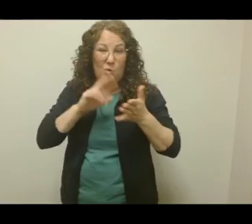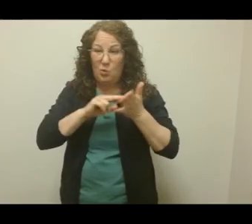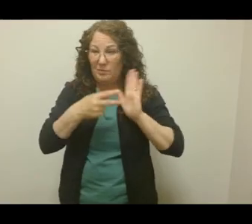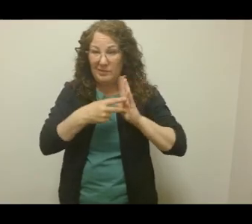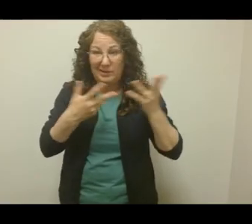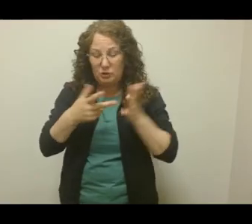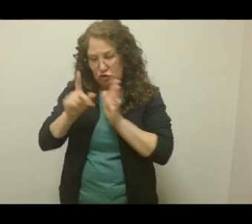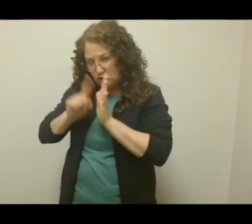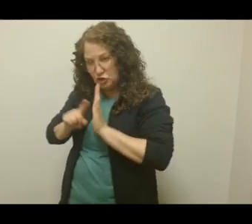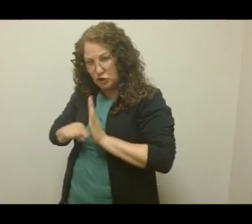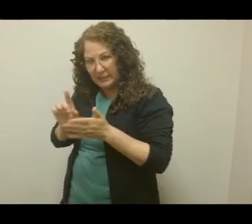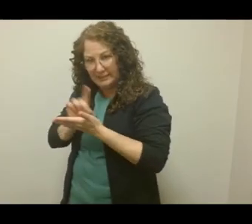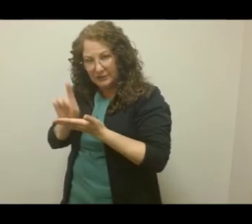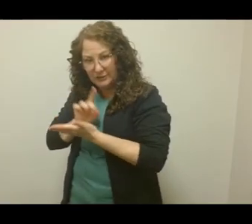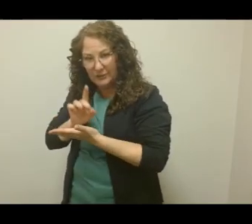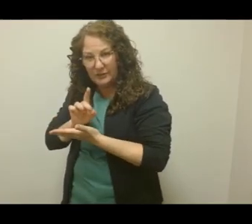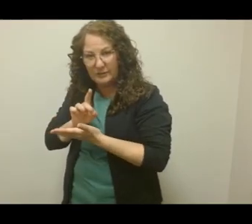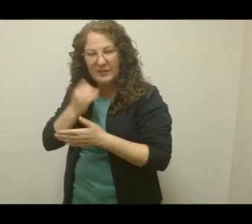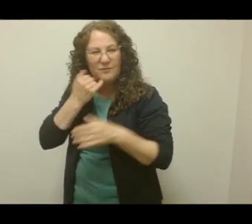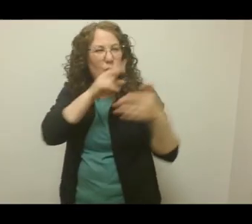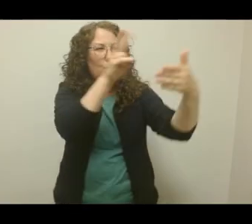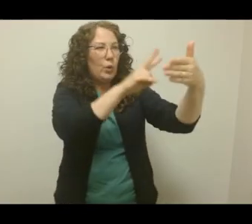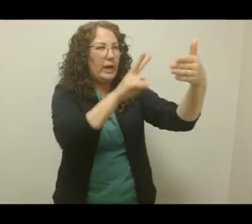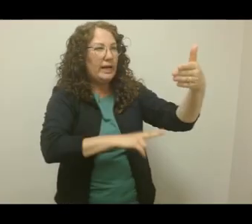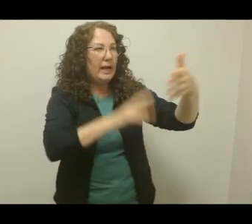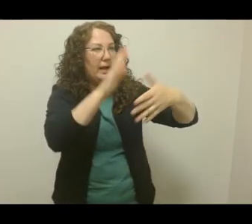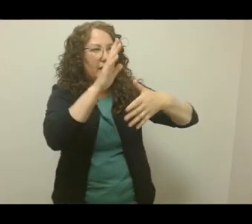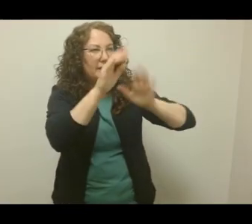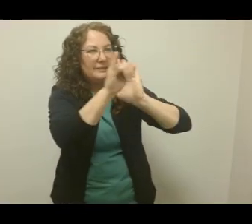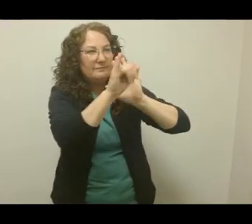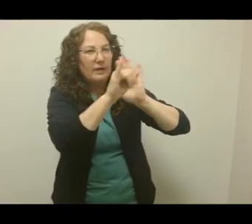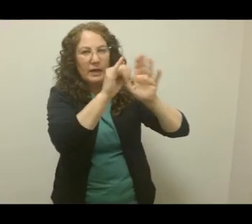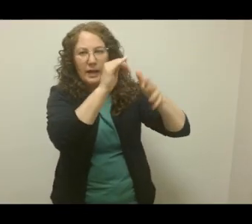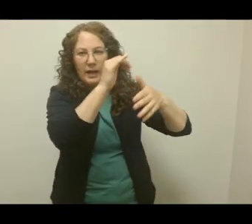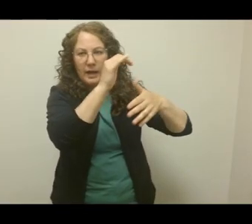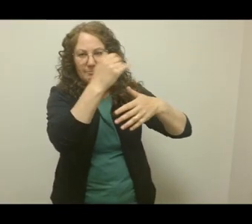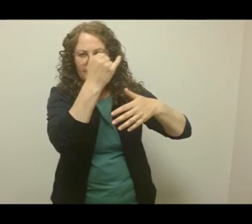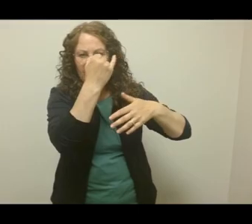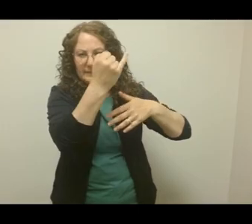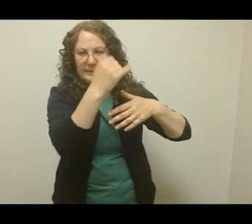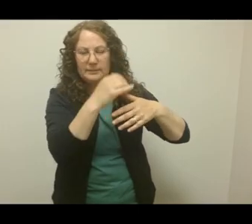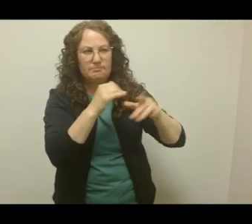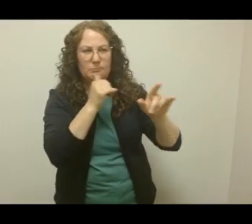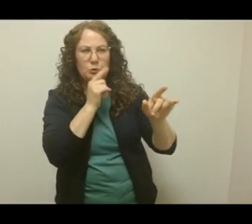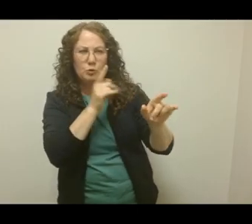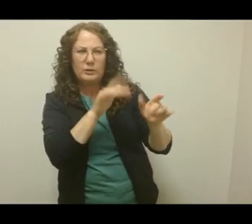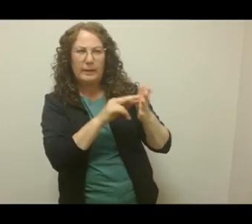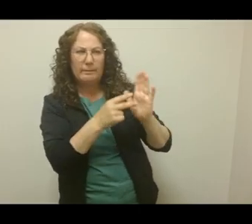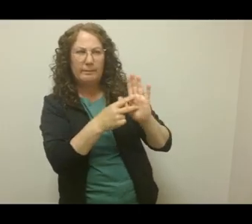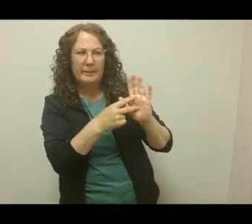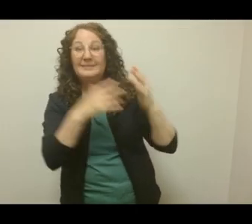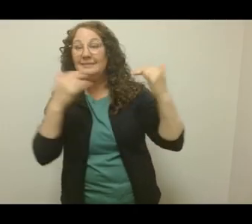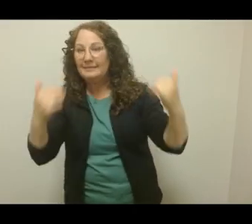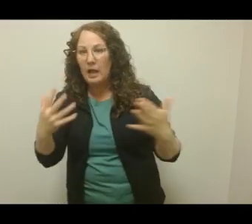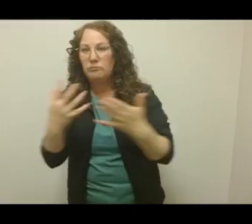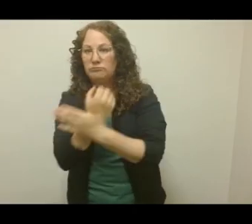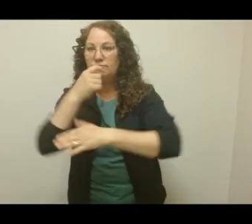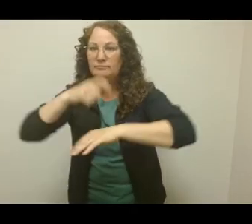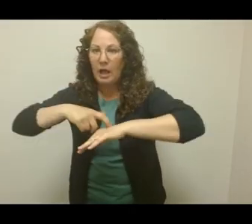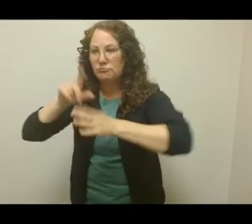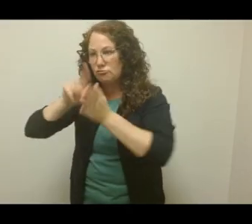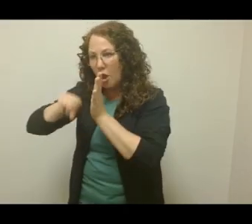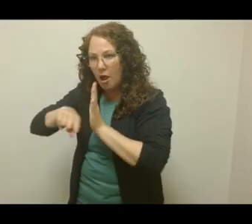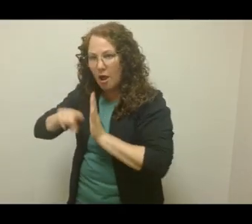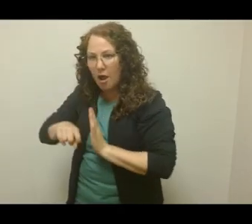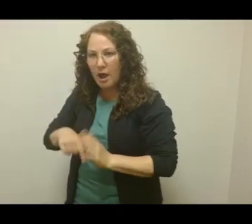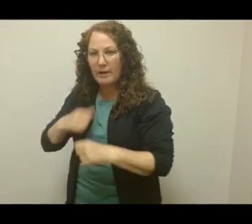you were reading and identifying the topic and the main idea, maybe there were chunks that you weren't sure about. This is the time to go look them up and make sure